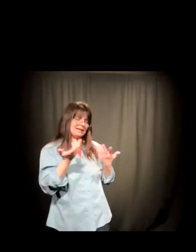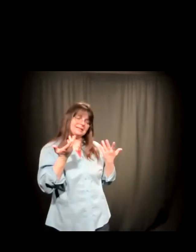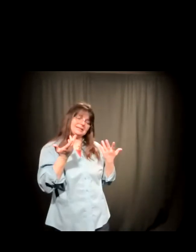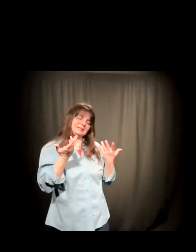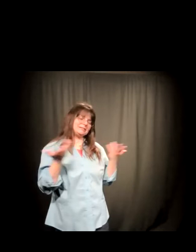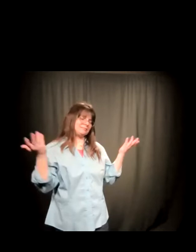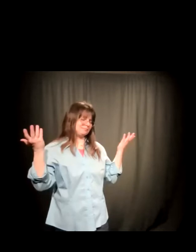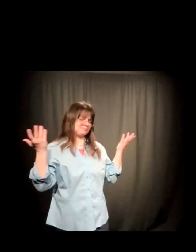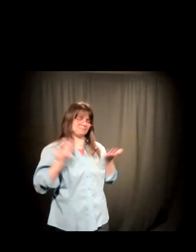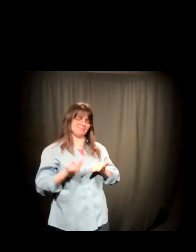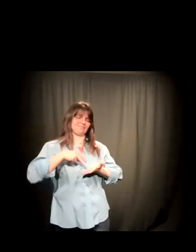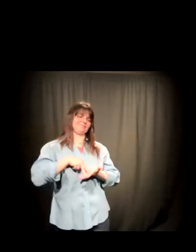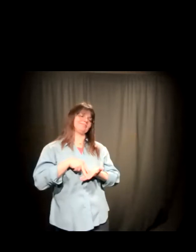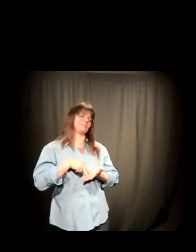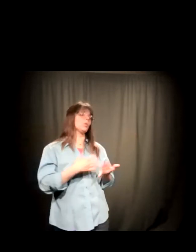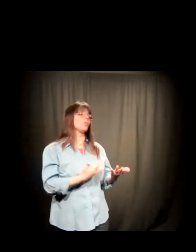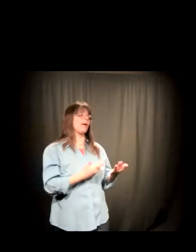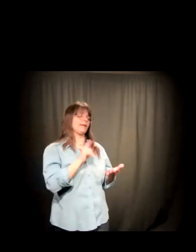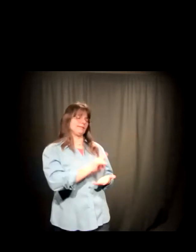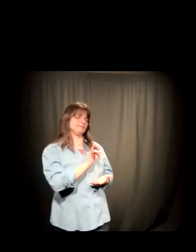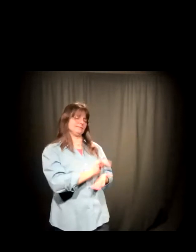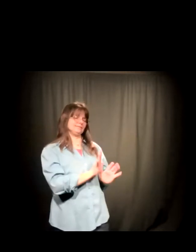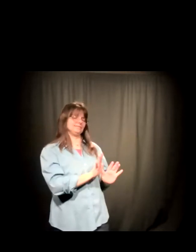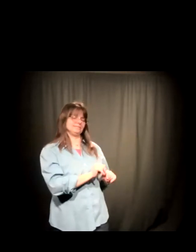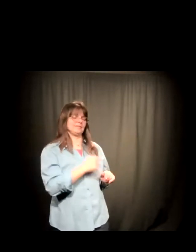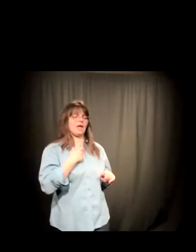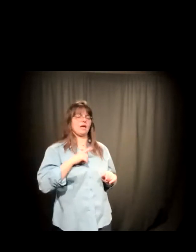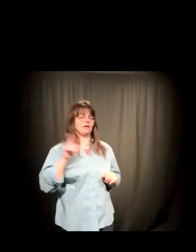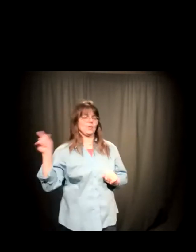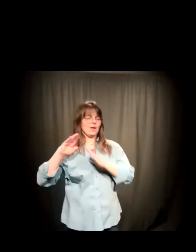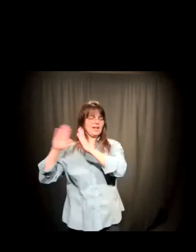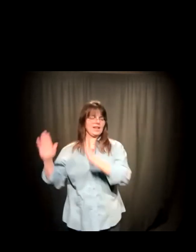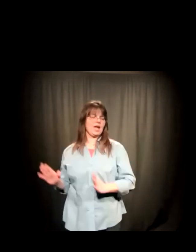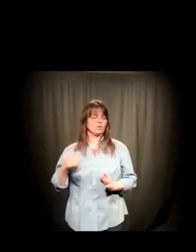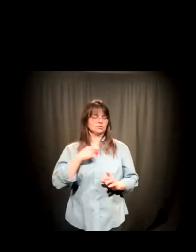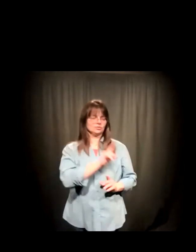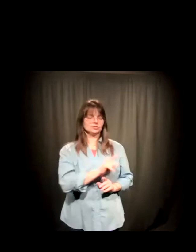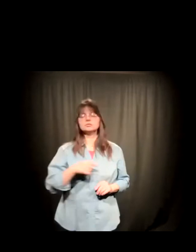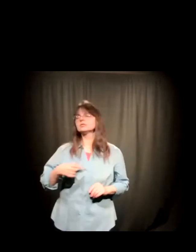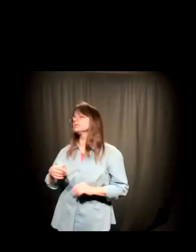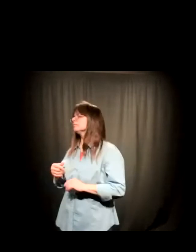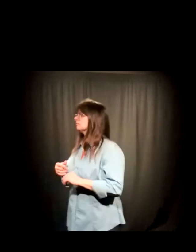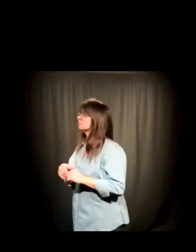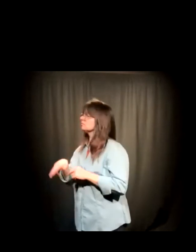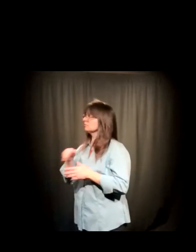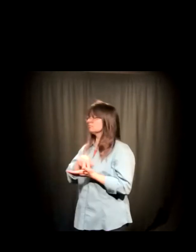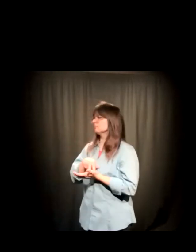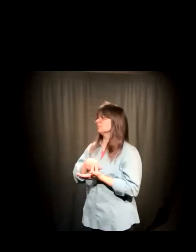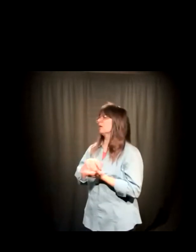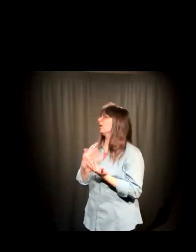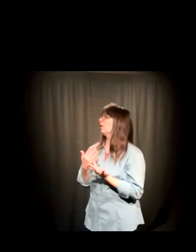stood. "Wait here," she said, and went into the house, where I could hear her rummaging around in the kitchen.